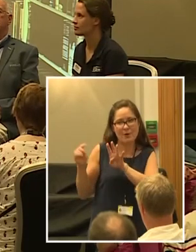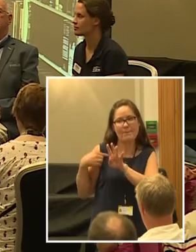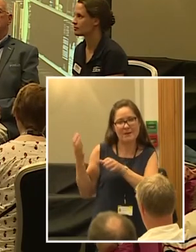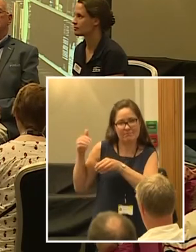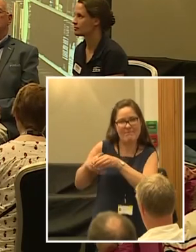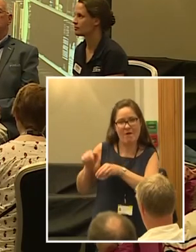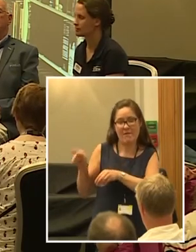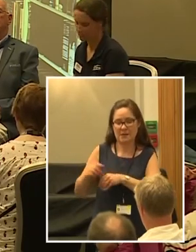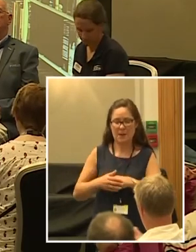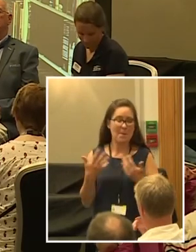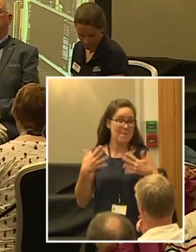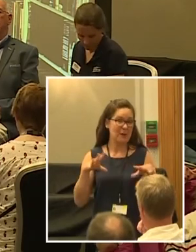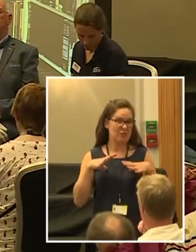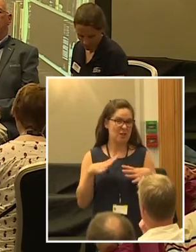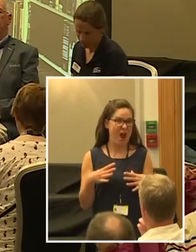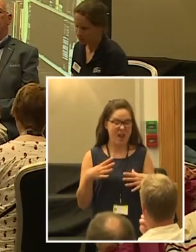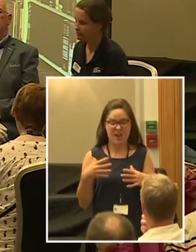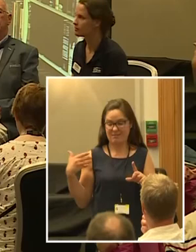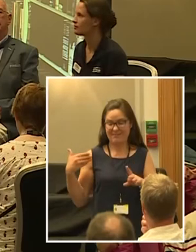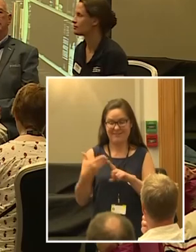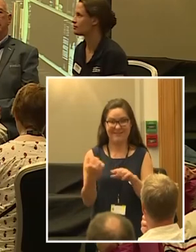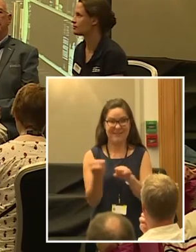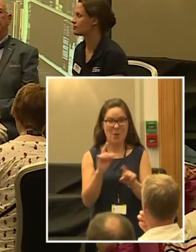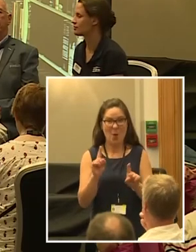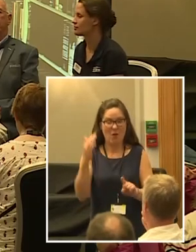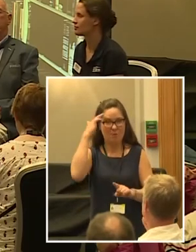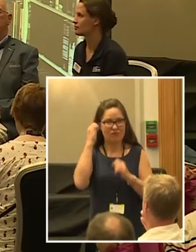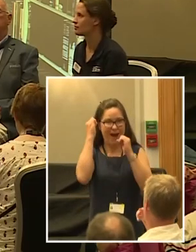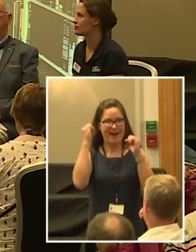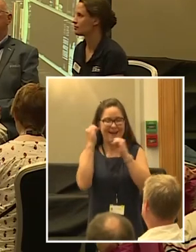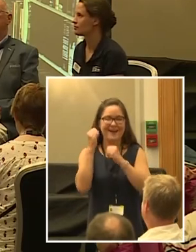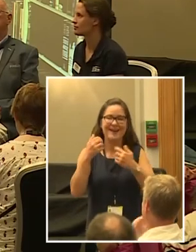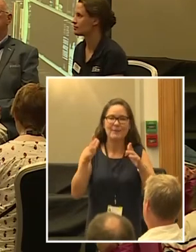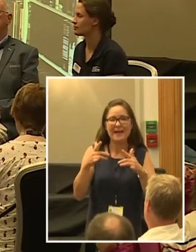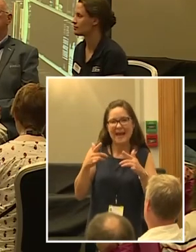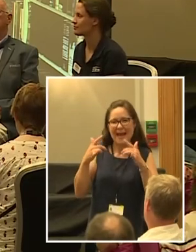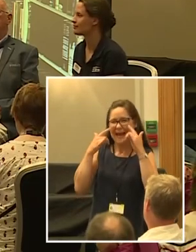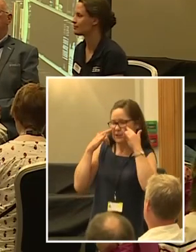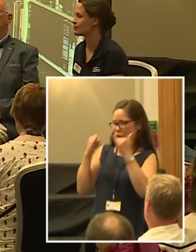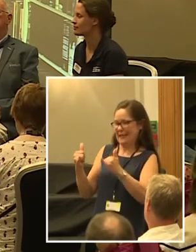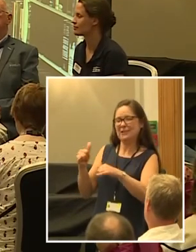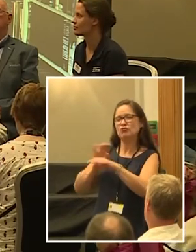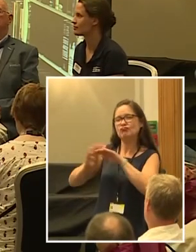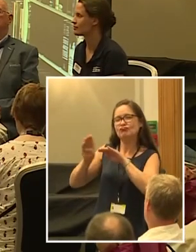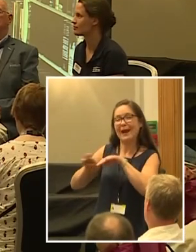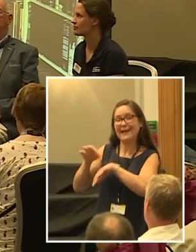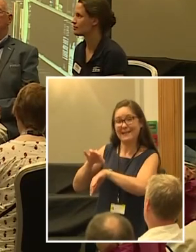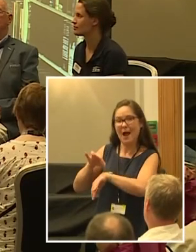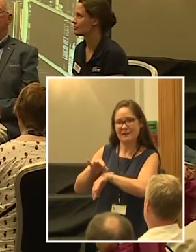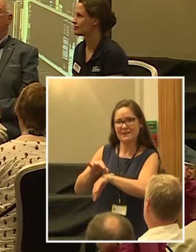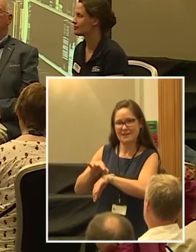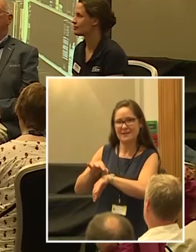I still keep my brain going a little bit by doing some examining for trainee eye doctors, which is actually very